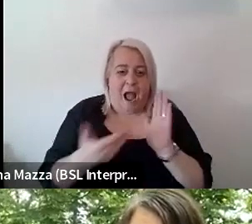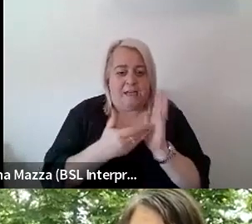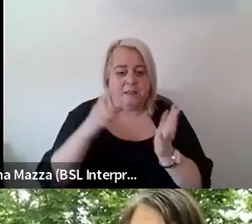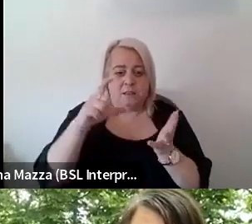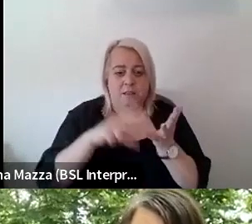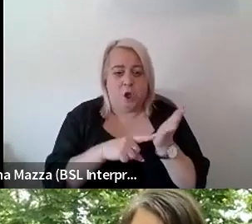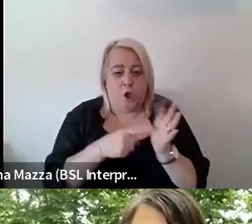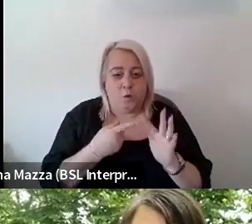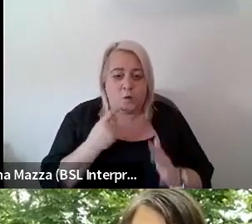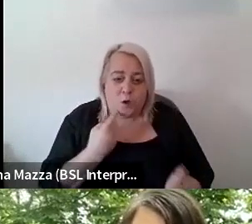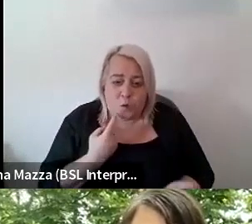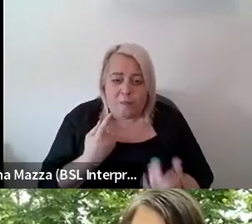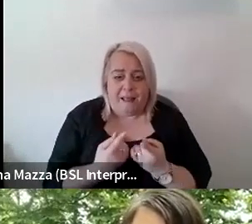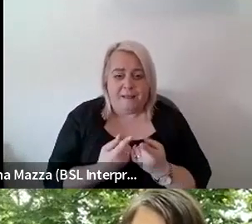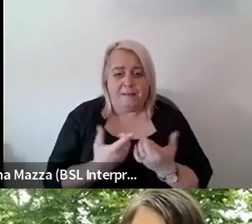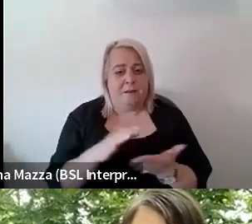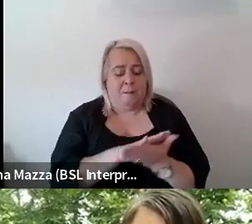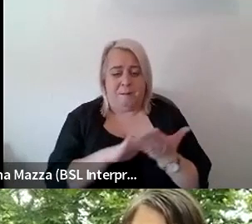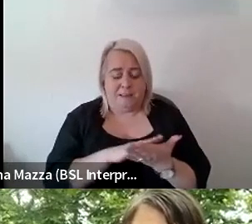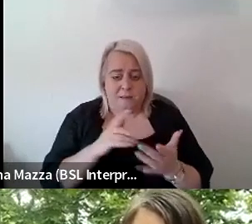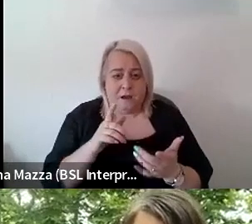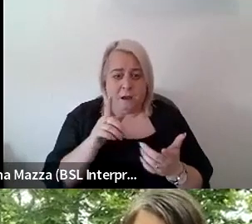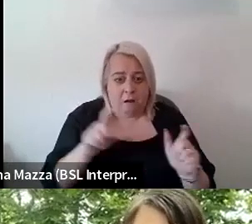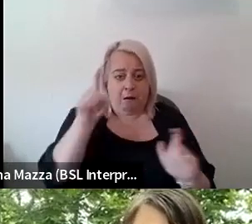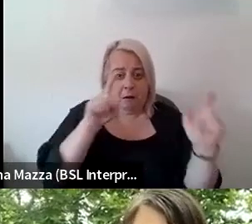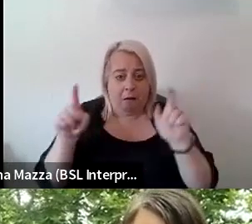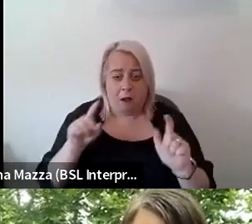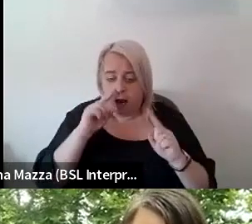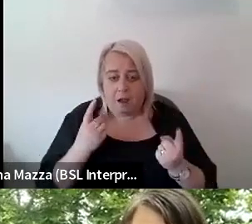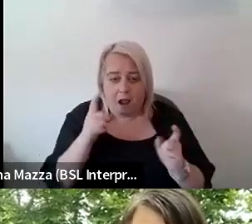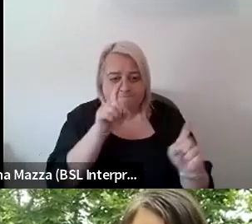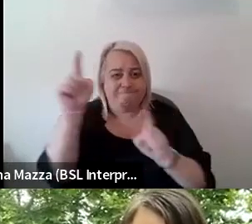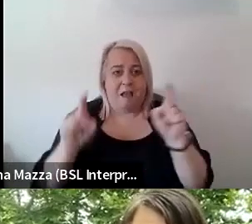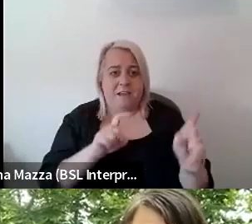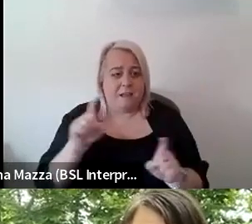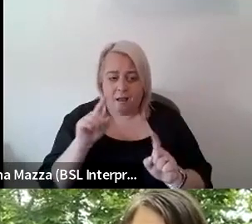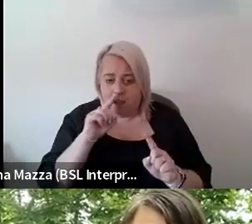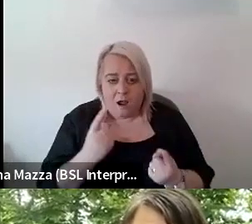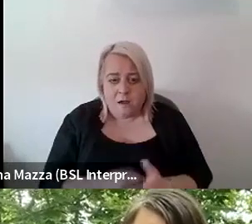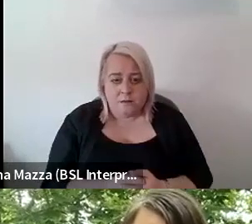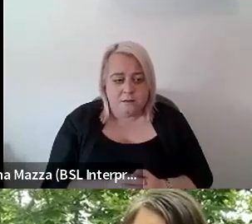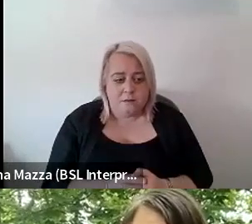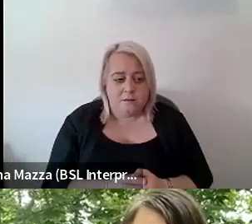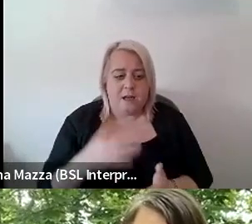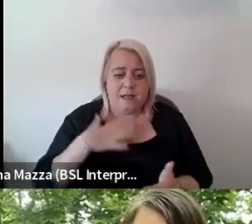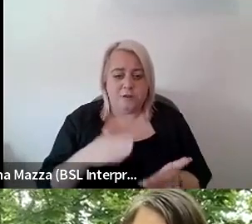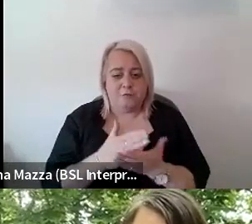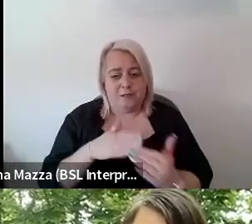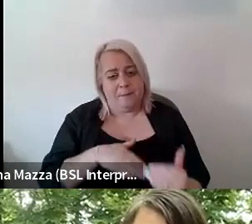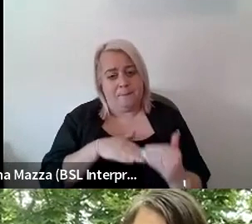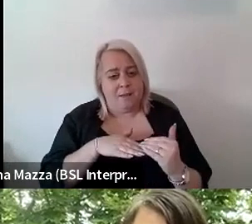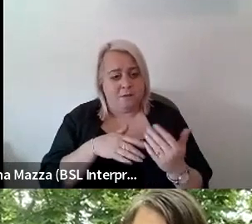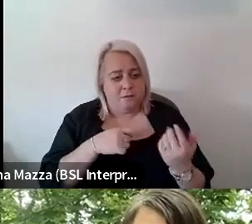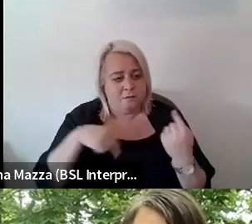So those conventions, I think, are now fairly established and need to be adhered to. You know, that, and